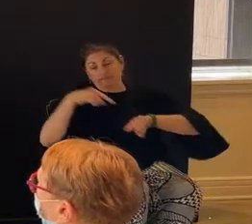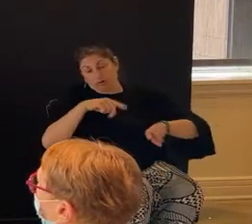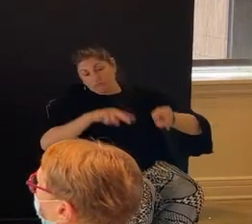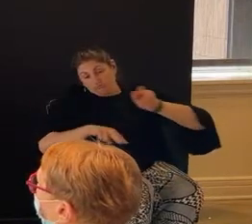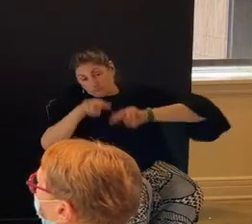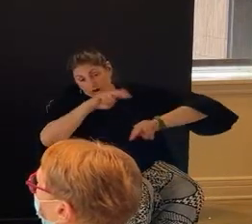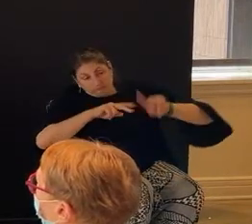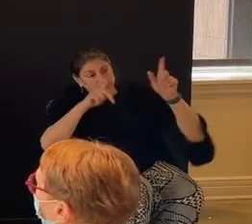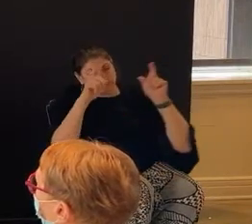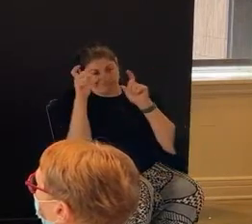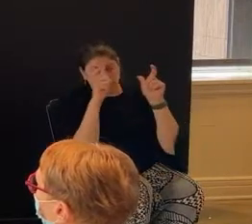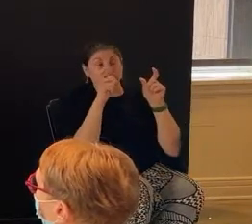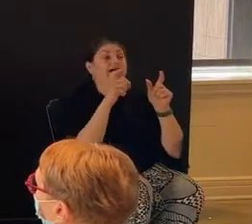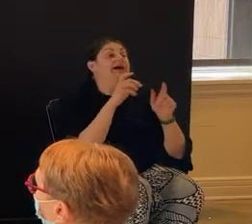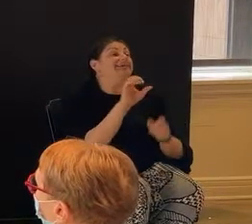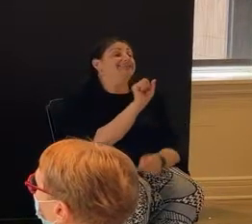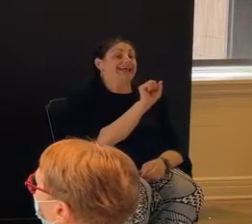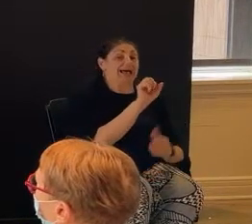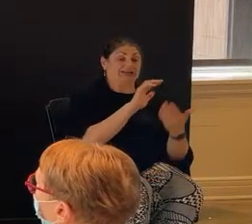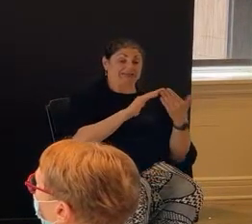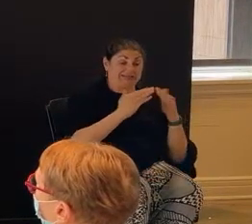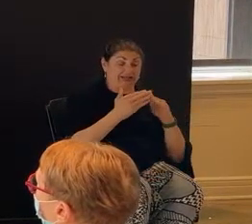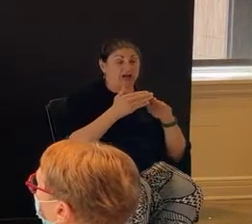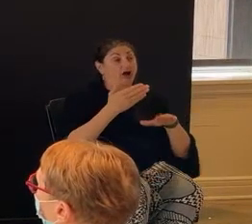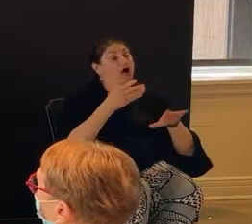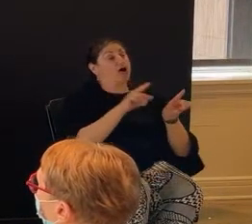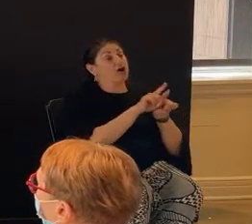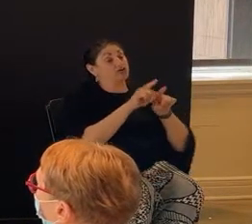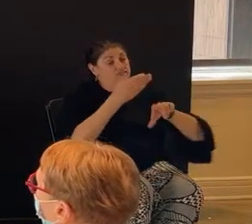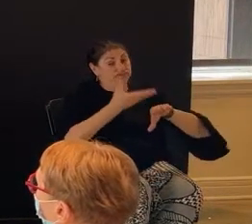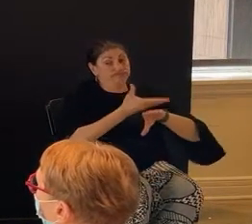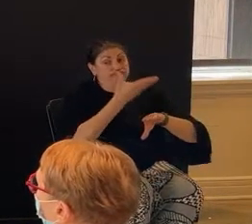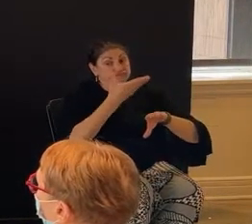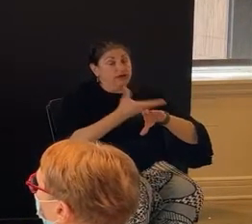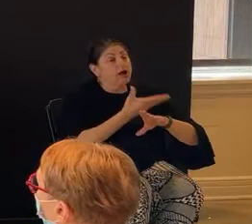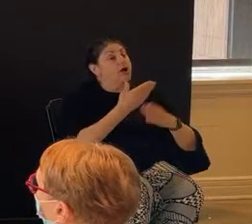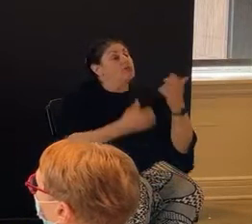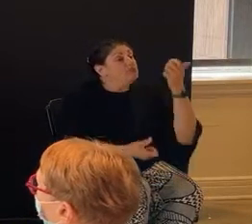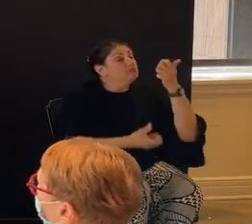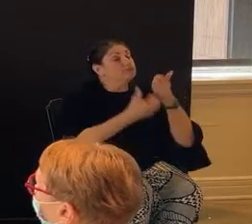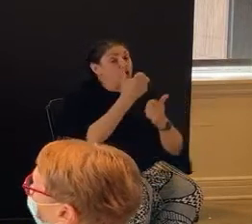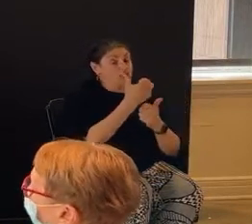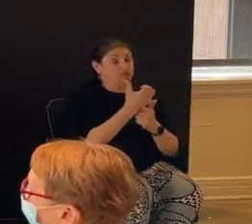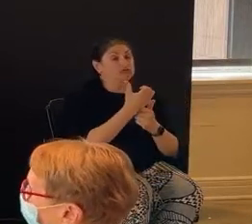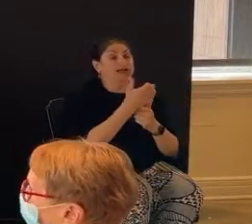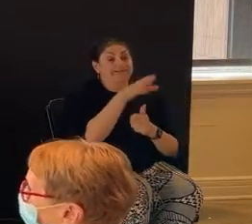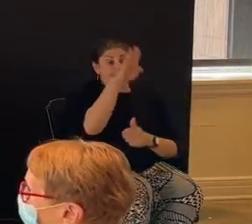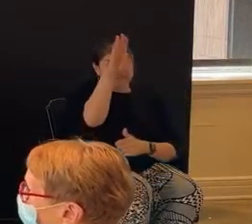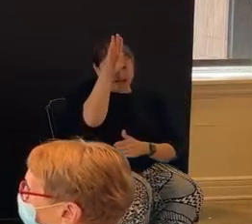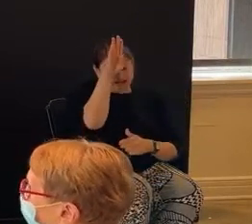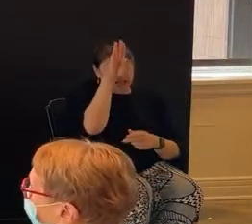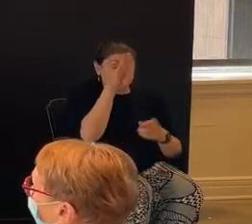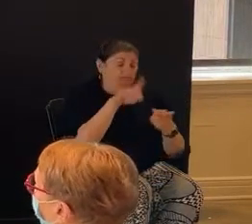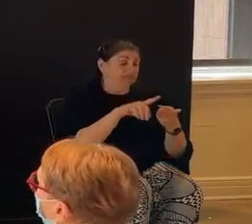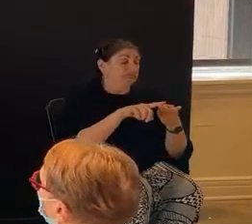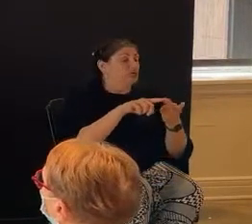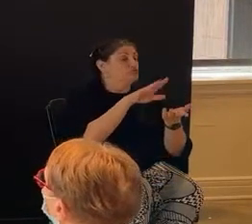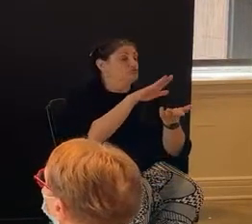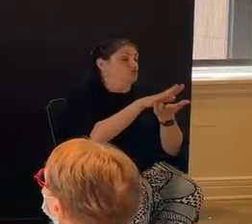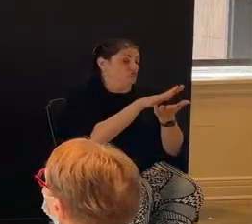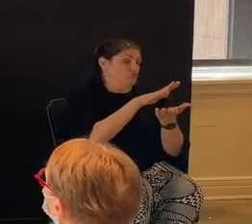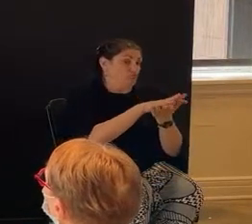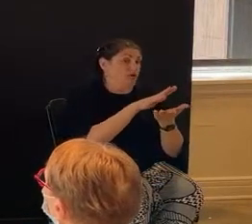In City of Seattle has upgraded most of its fire stations and schools thanks to voter-approved levies. In Grays Harbor